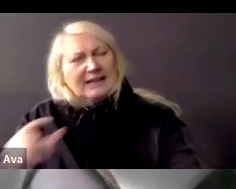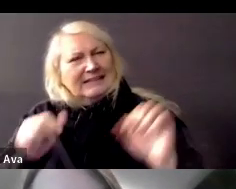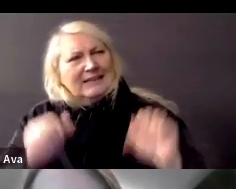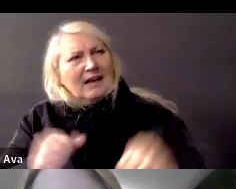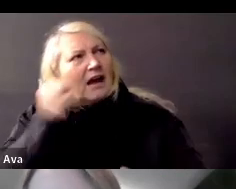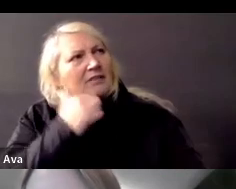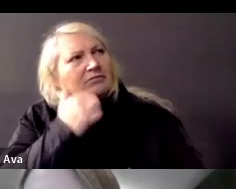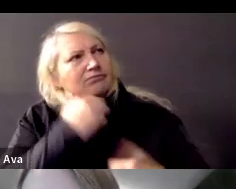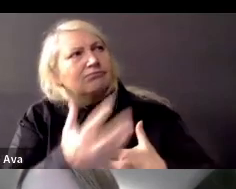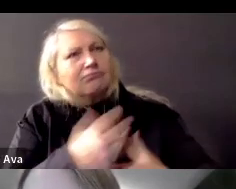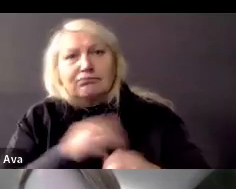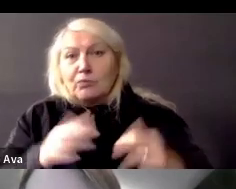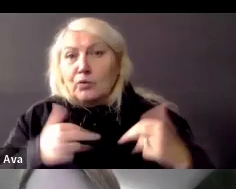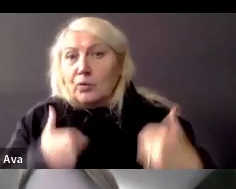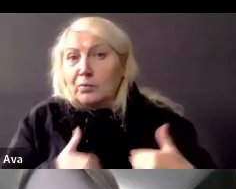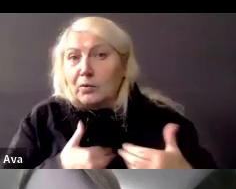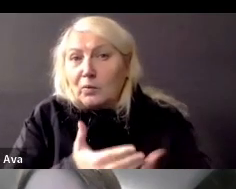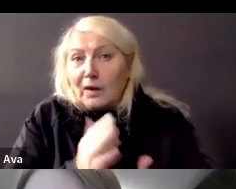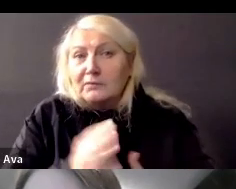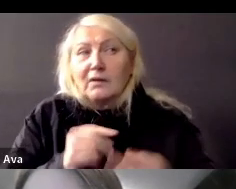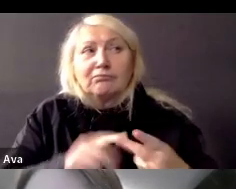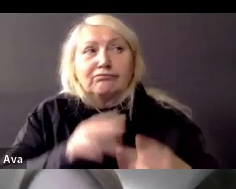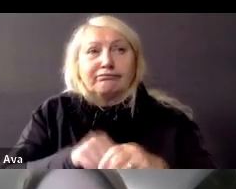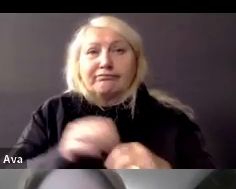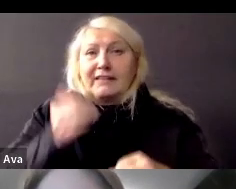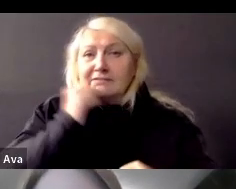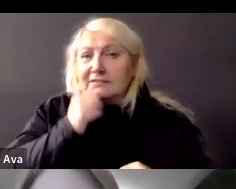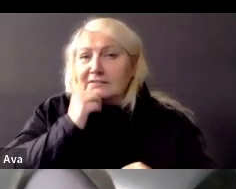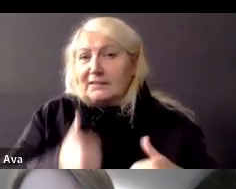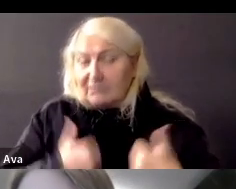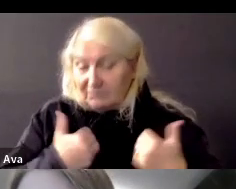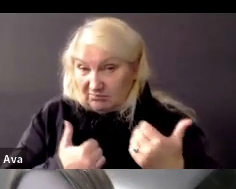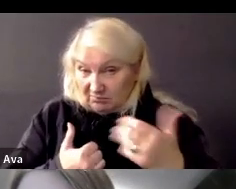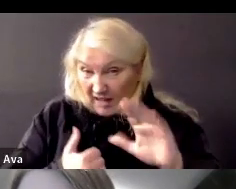life? And do you think that change is possible?